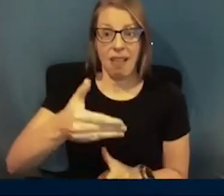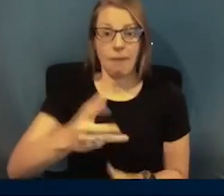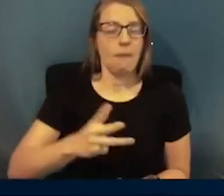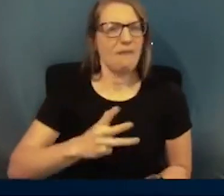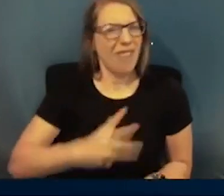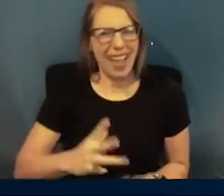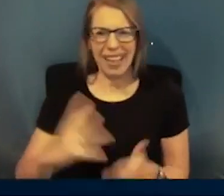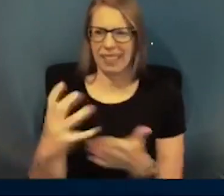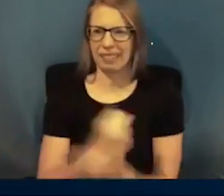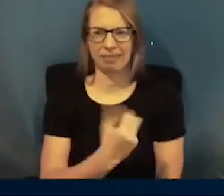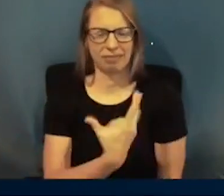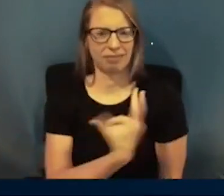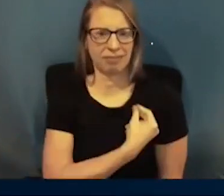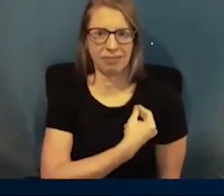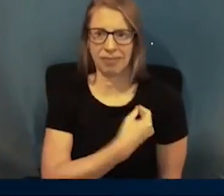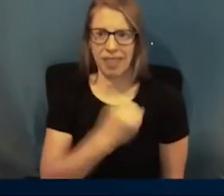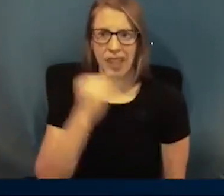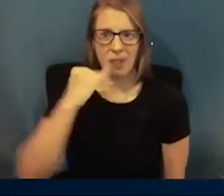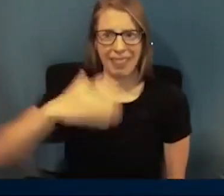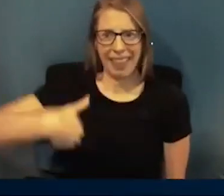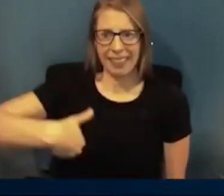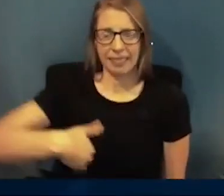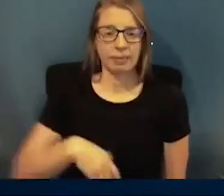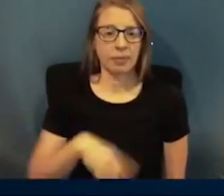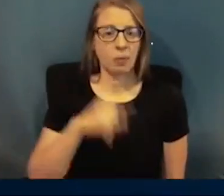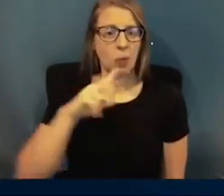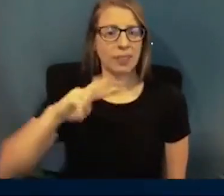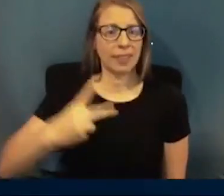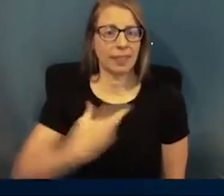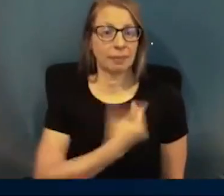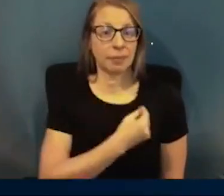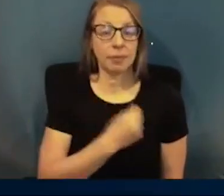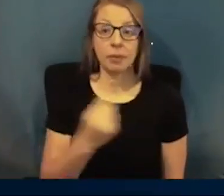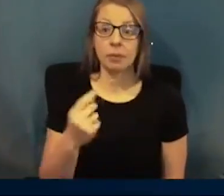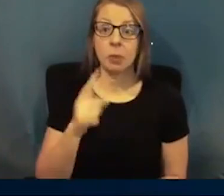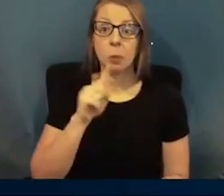Yep. Got it. All right. Other reporter questions on the line today?